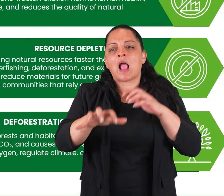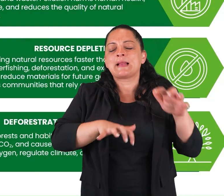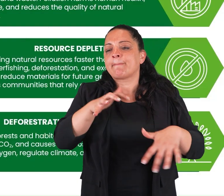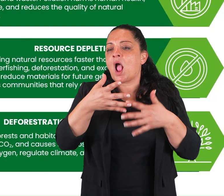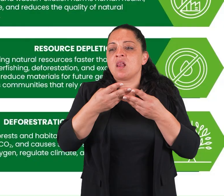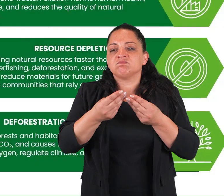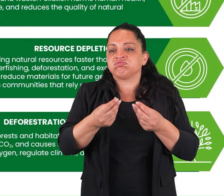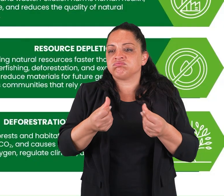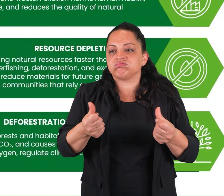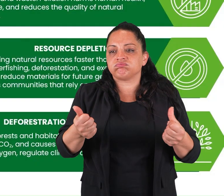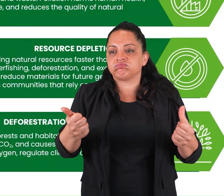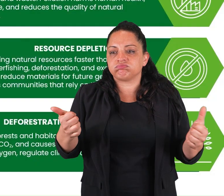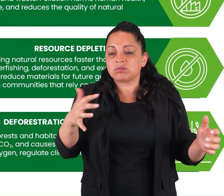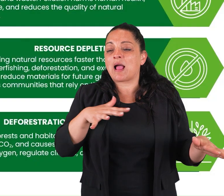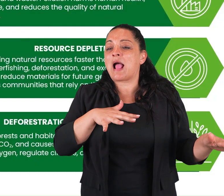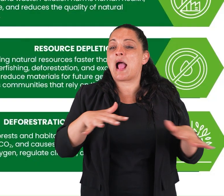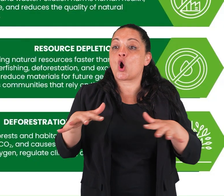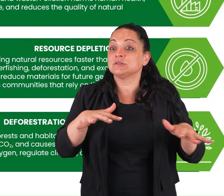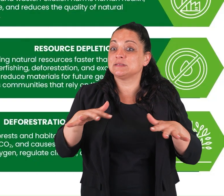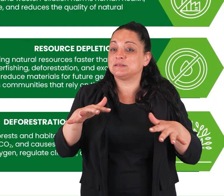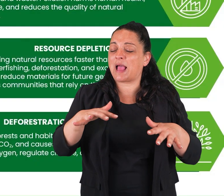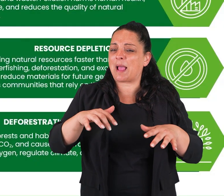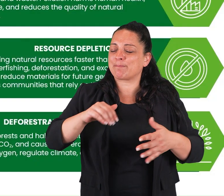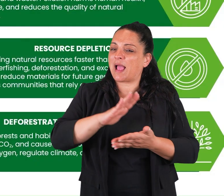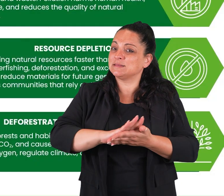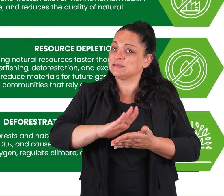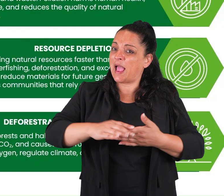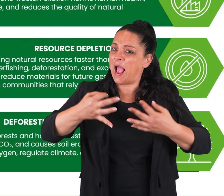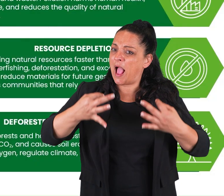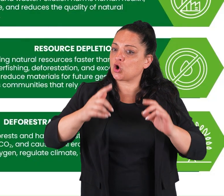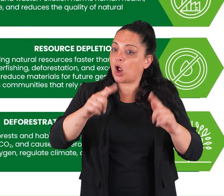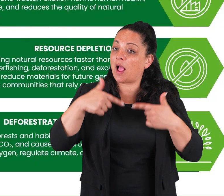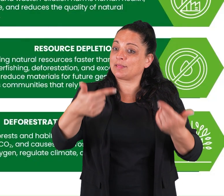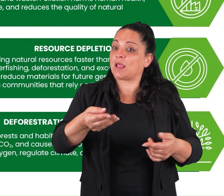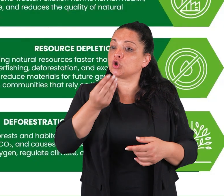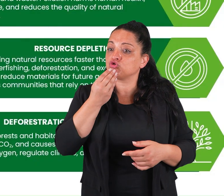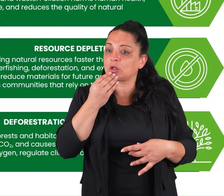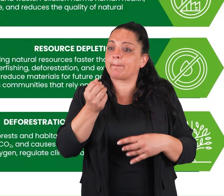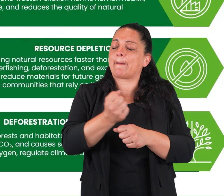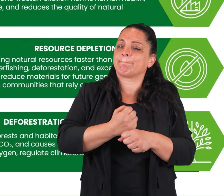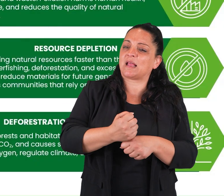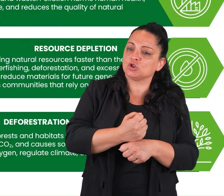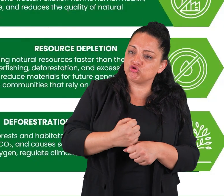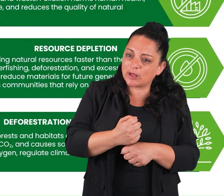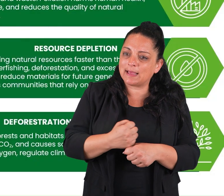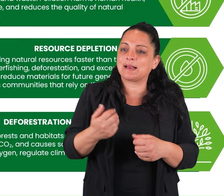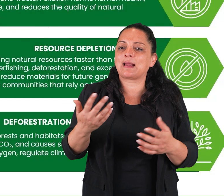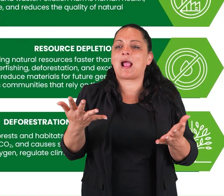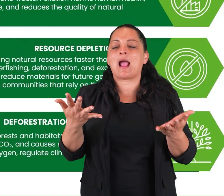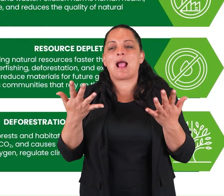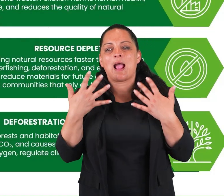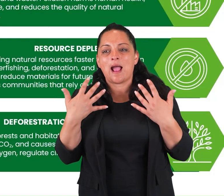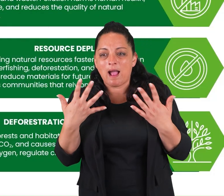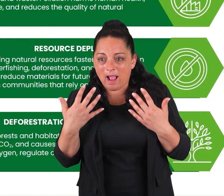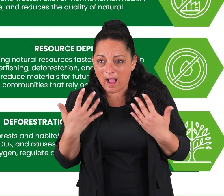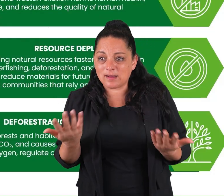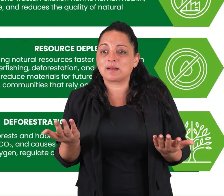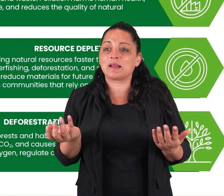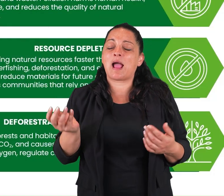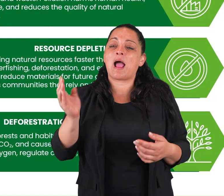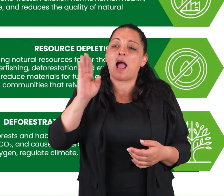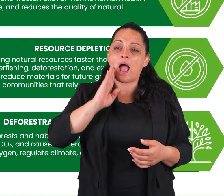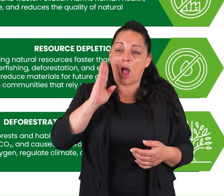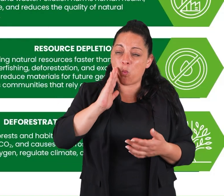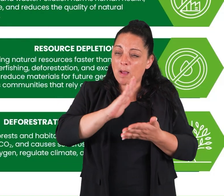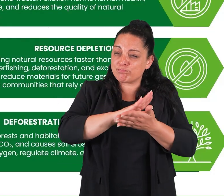disappearing and are being destroyed. Healthy ecosystems that provide food, medicine, clean